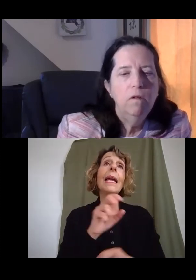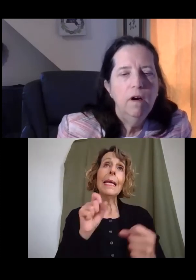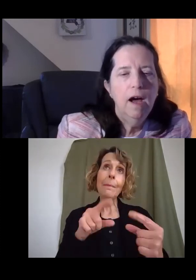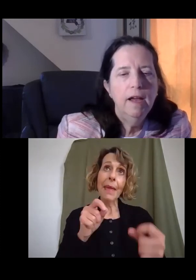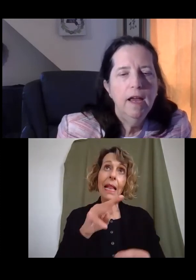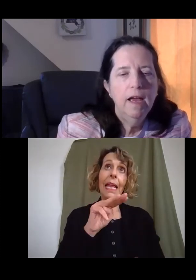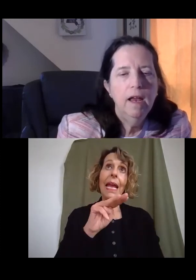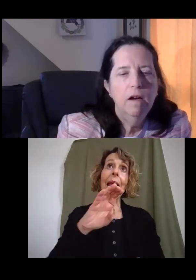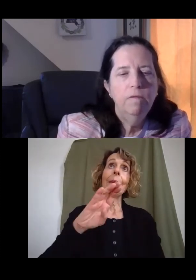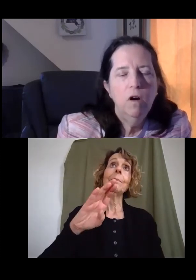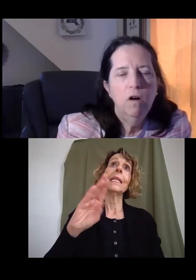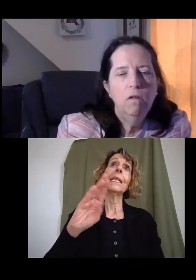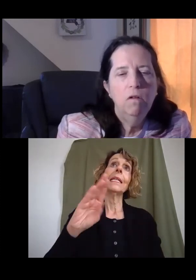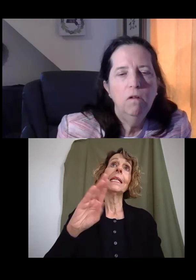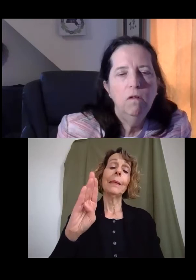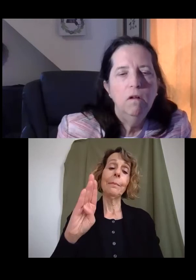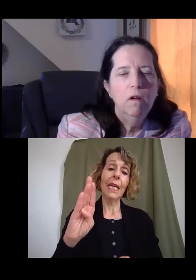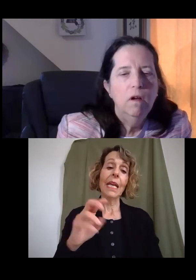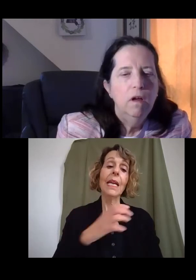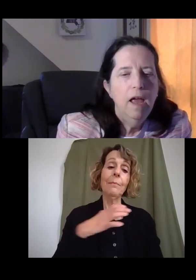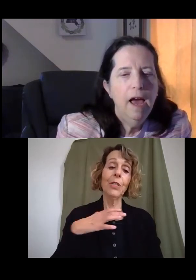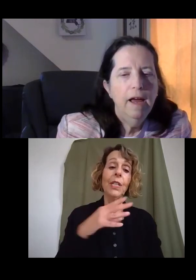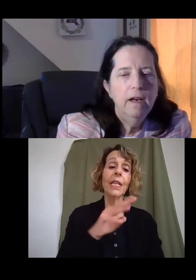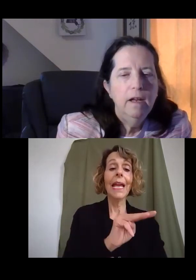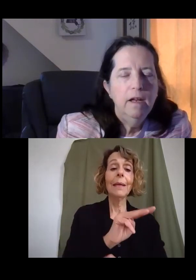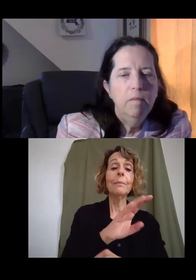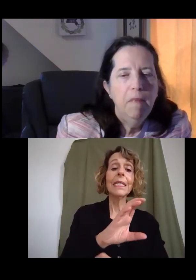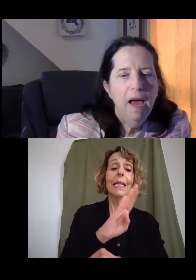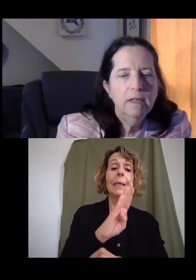mcbinfo, info at